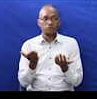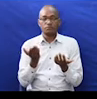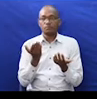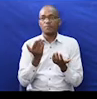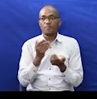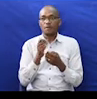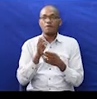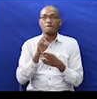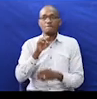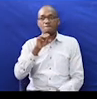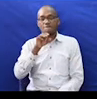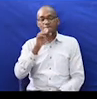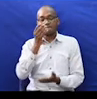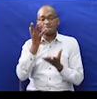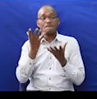mathematics